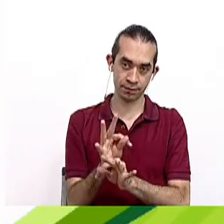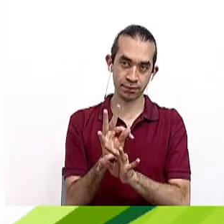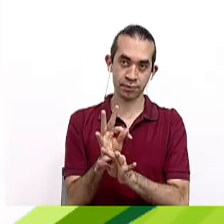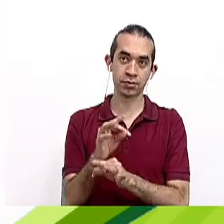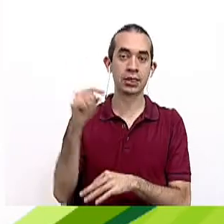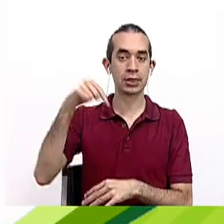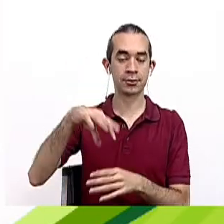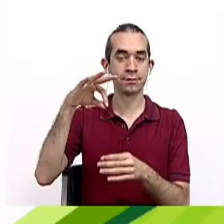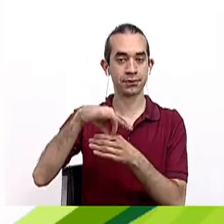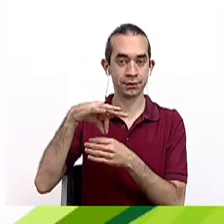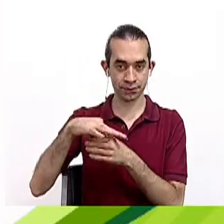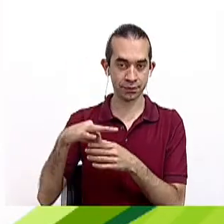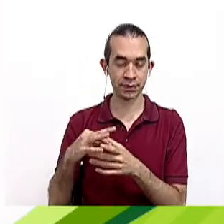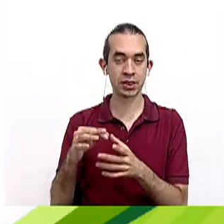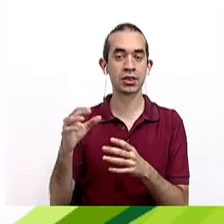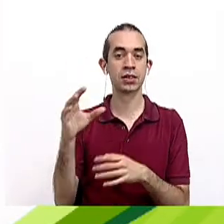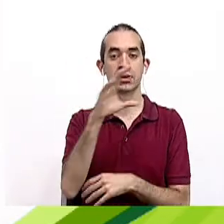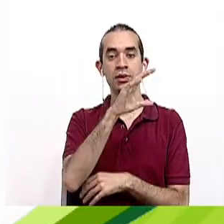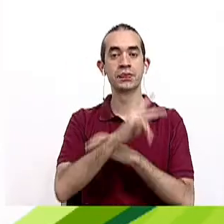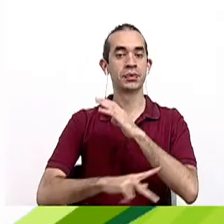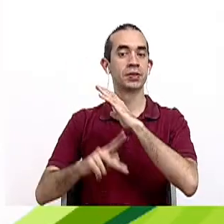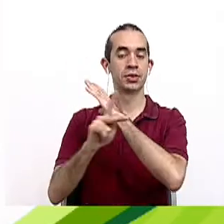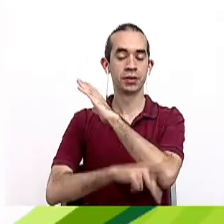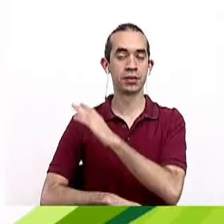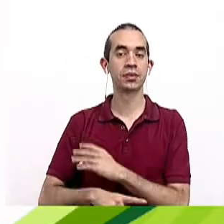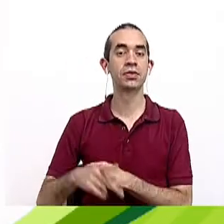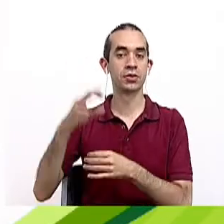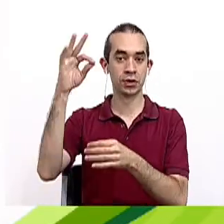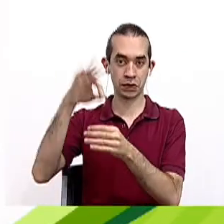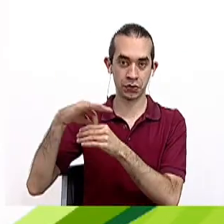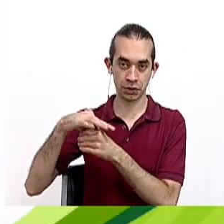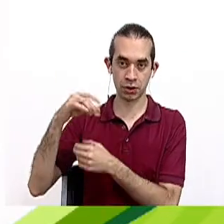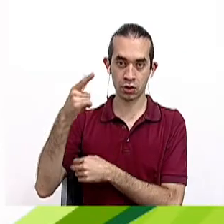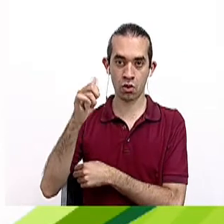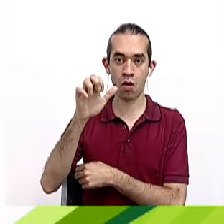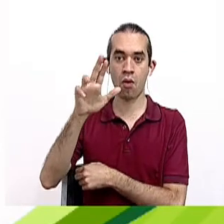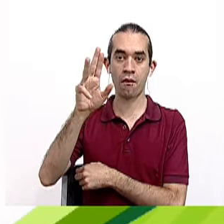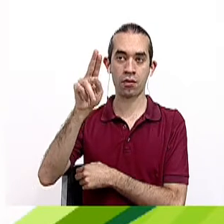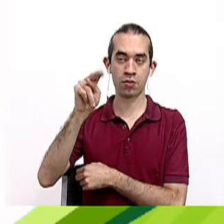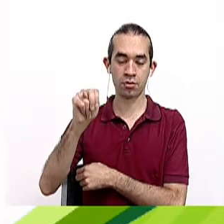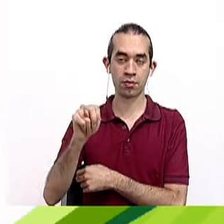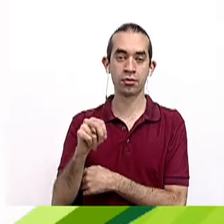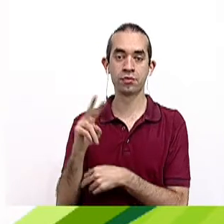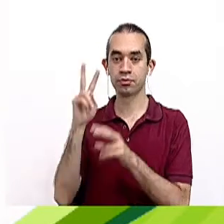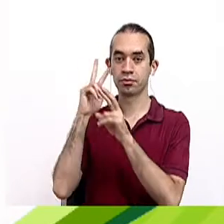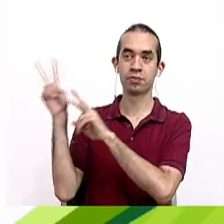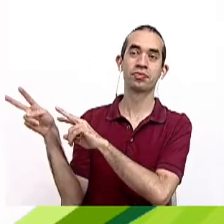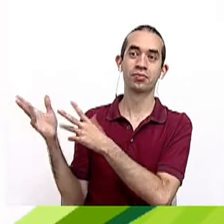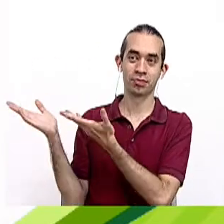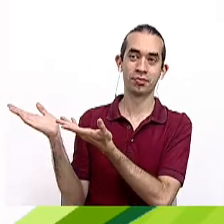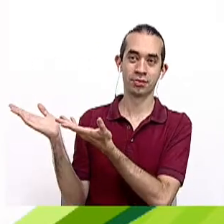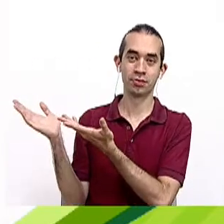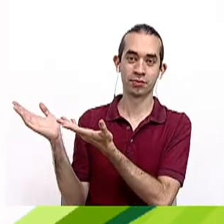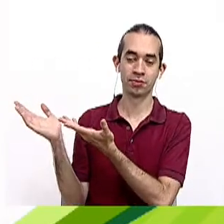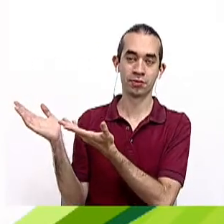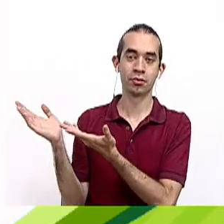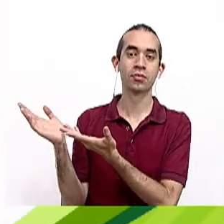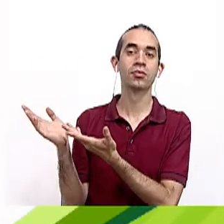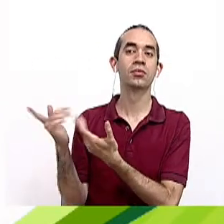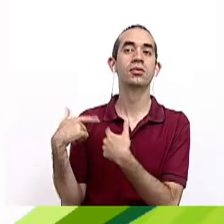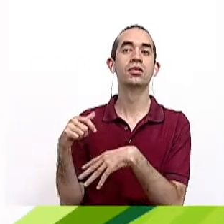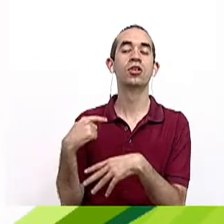product grown in our country. Grown. So if we look at the picture, it's actually what is something that